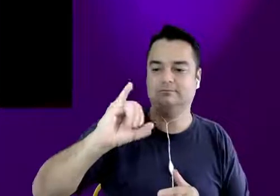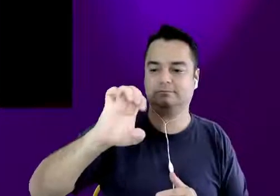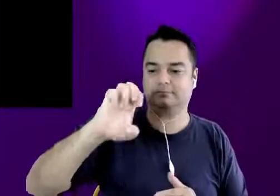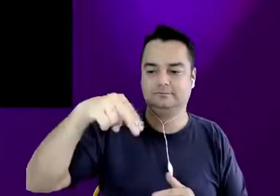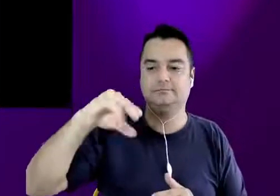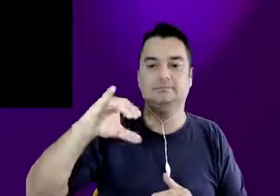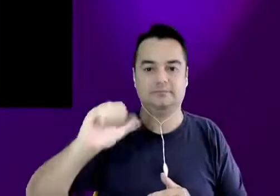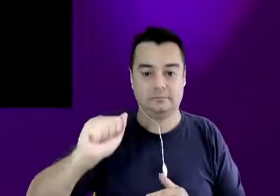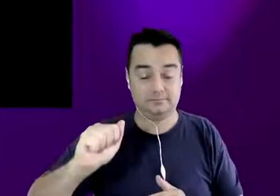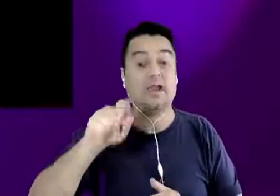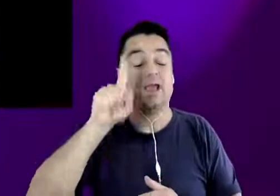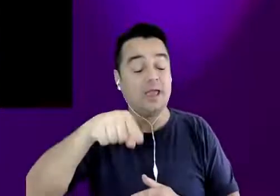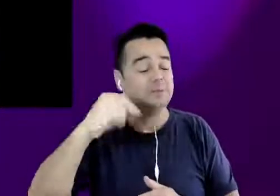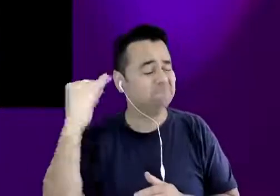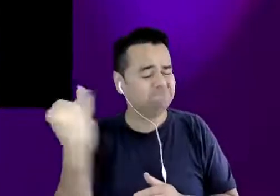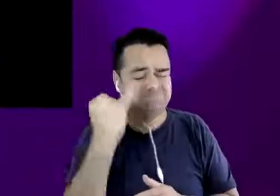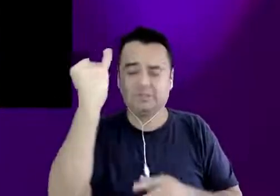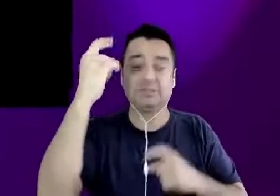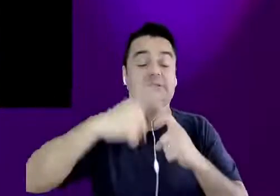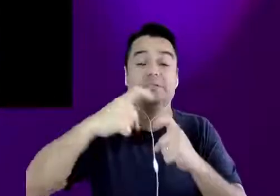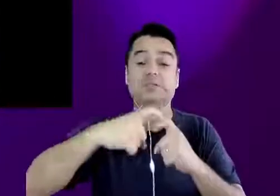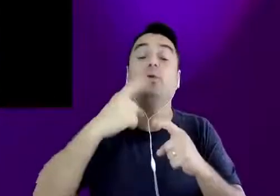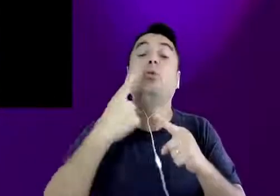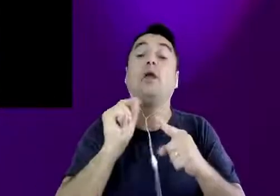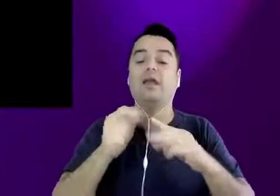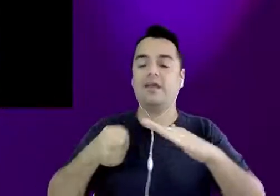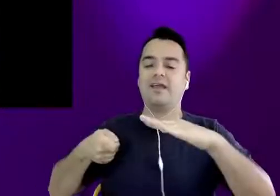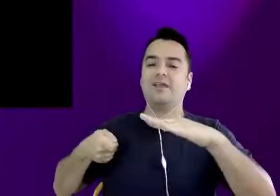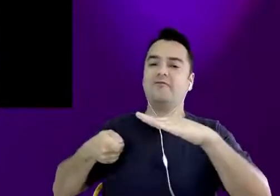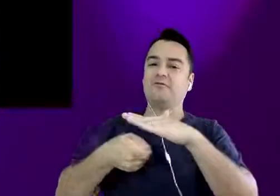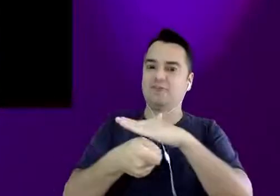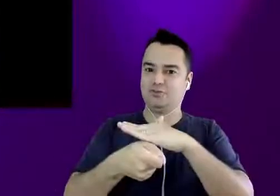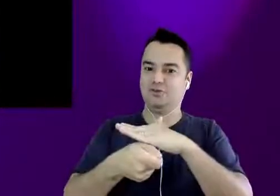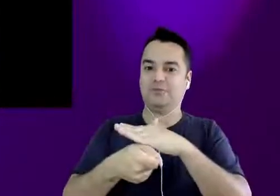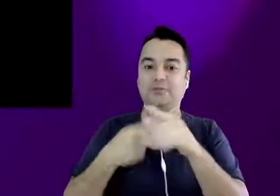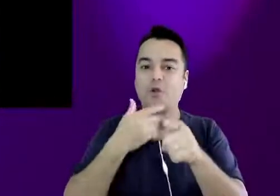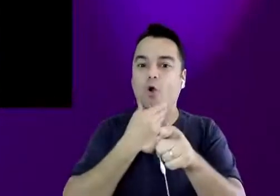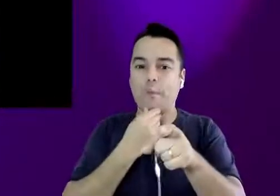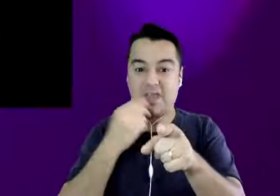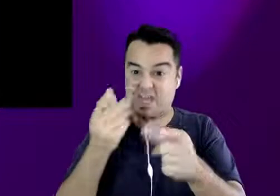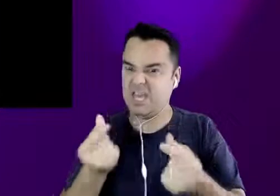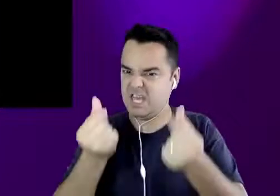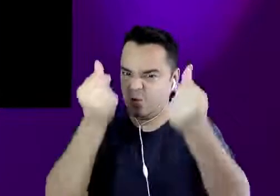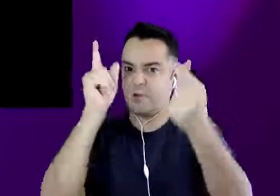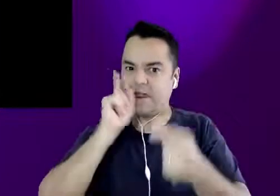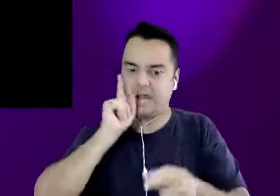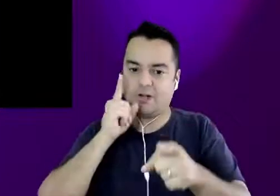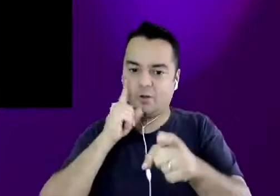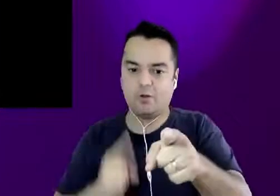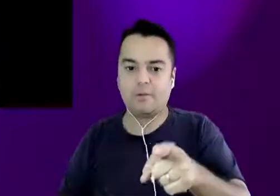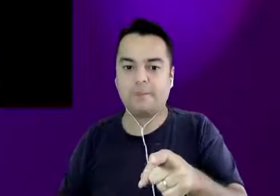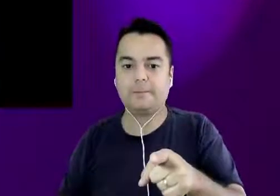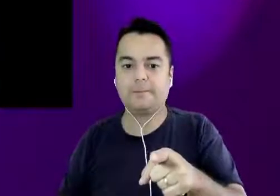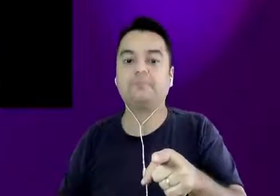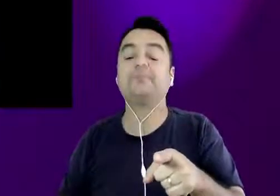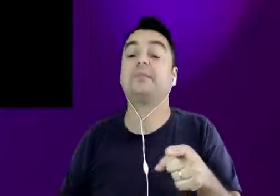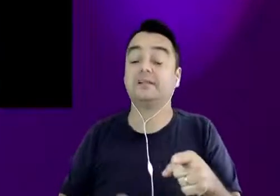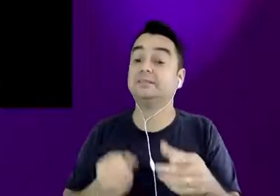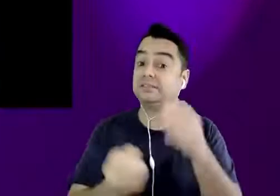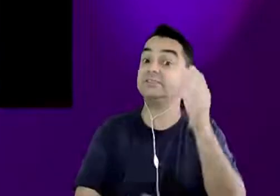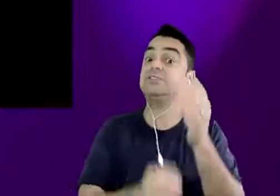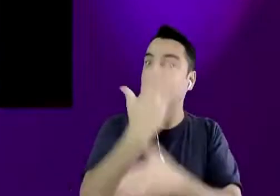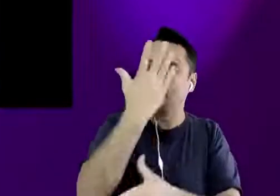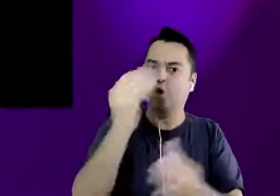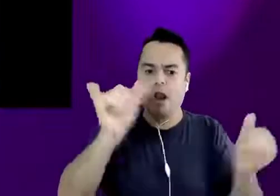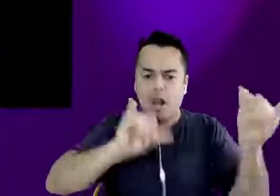Jeff Bezos and Yuri Milner, they have now created a lab in San Francisco in the Silicon Valley called the Diartos Lab. And the